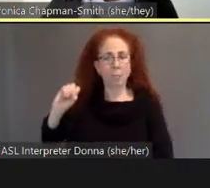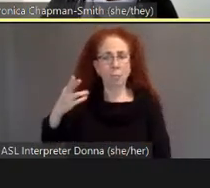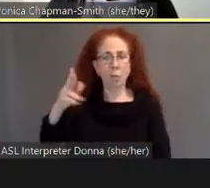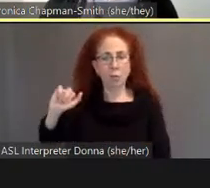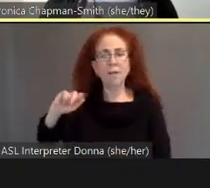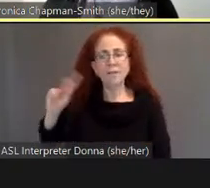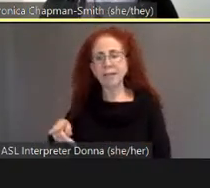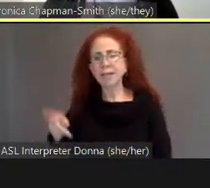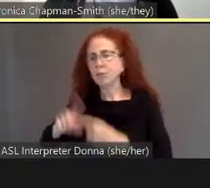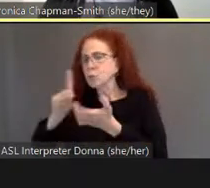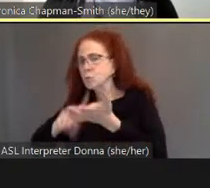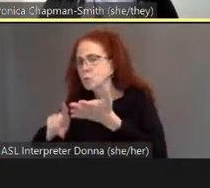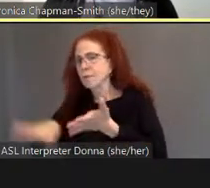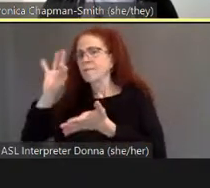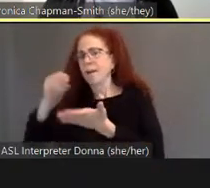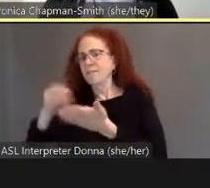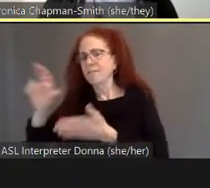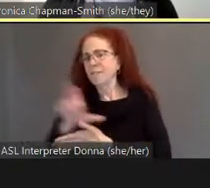for funding.